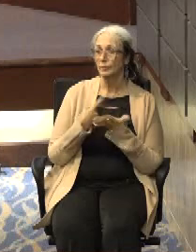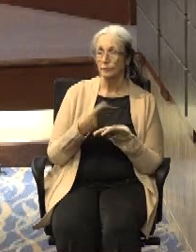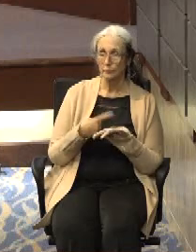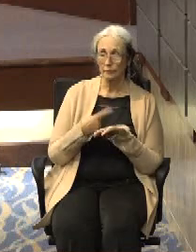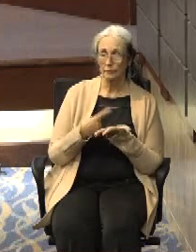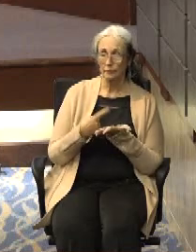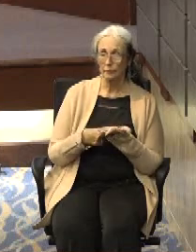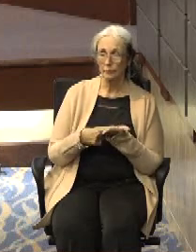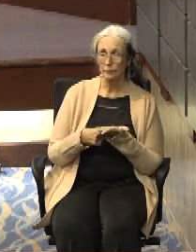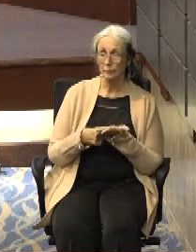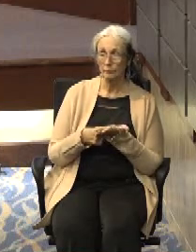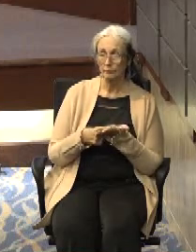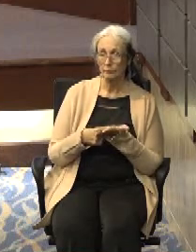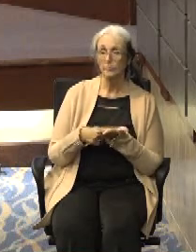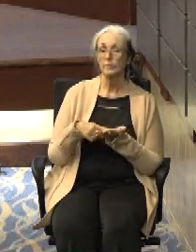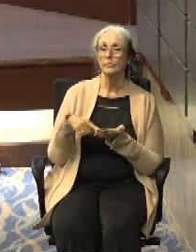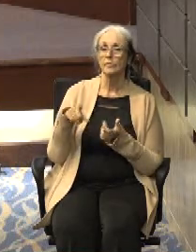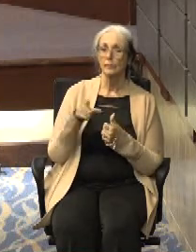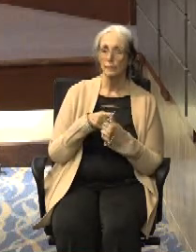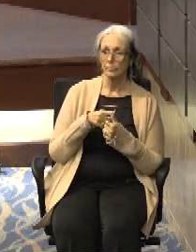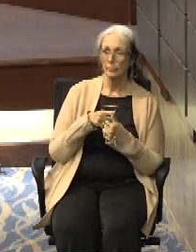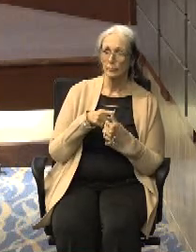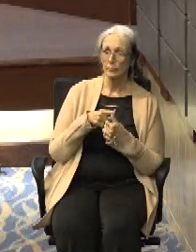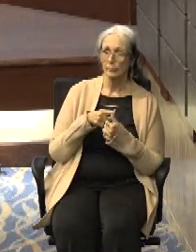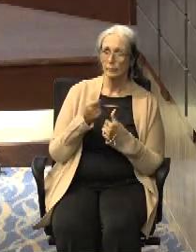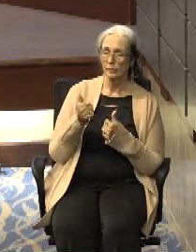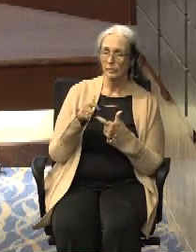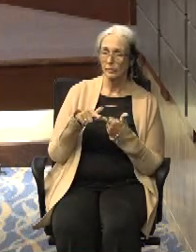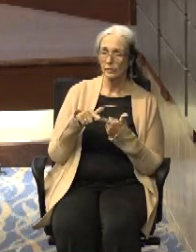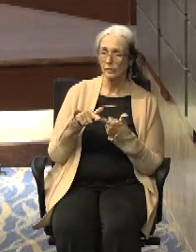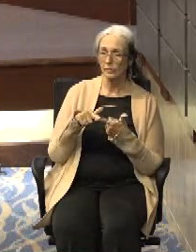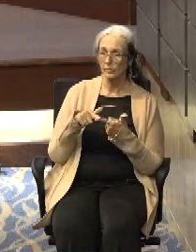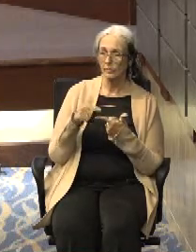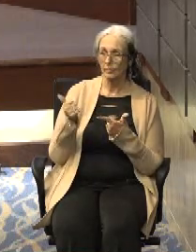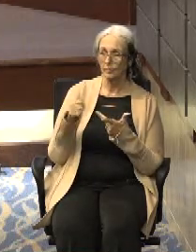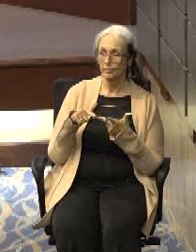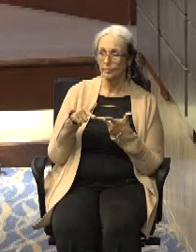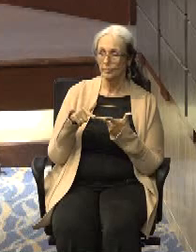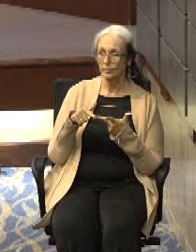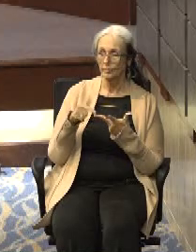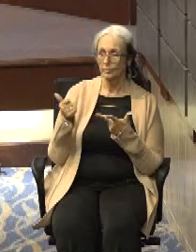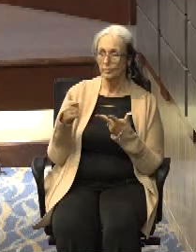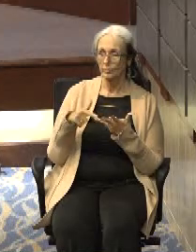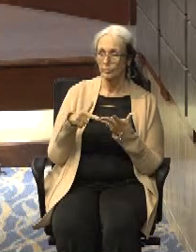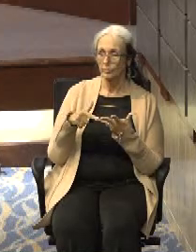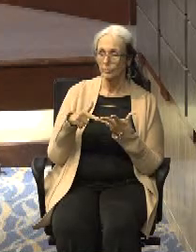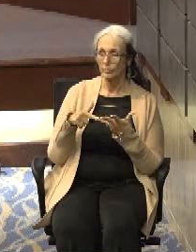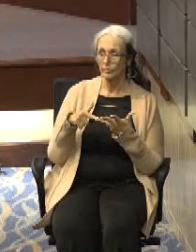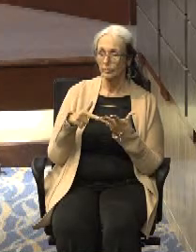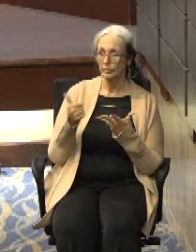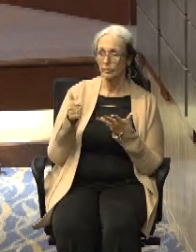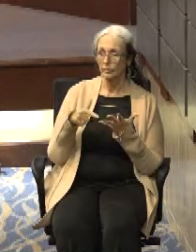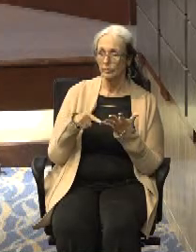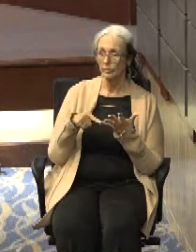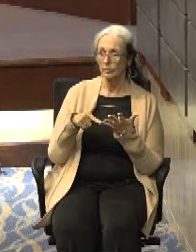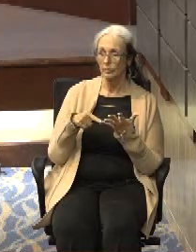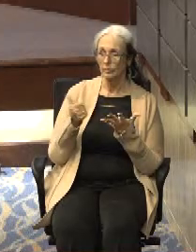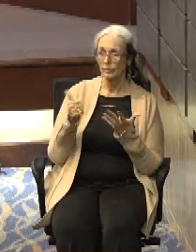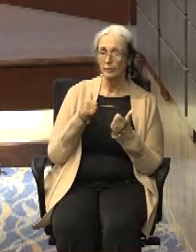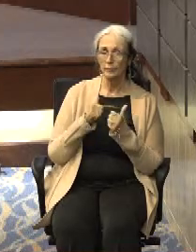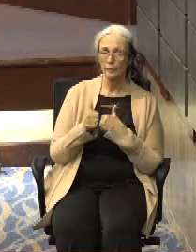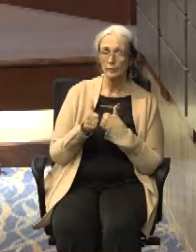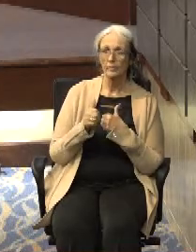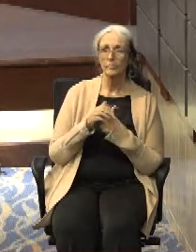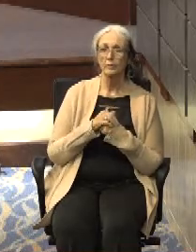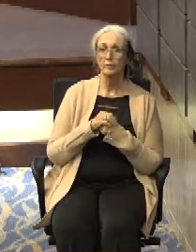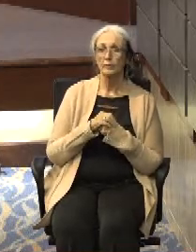discussion? Please poll the council. Yes. Rodriguez? Aye. Holmes? Aye. Ewing? Yes. Meek? Yes. The motion